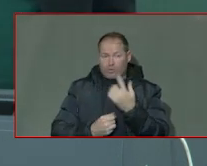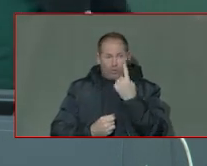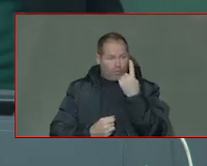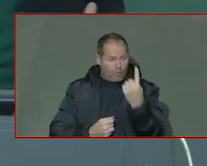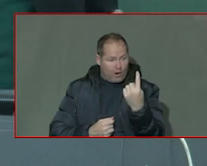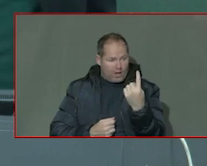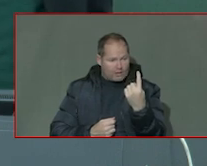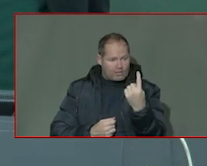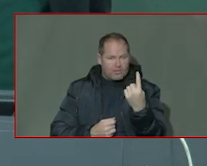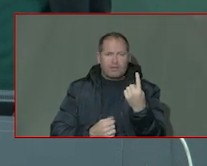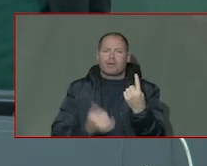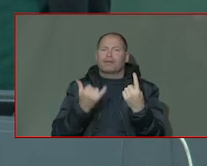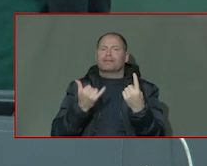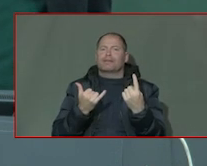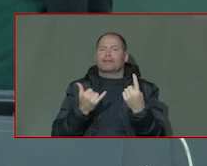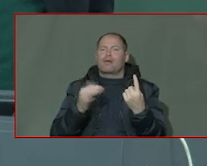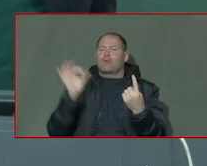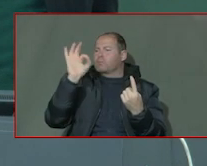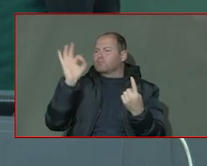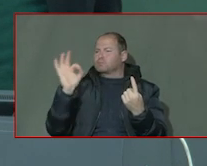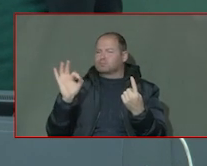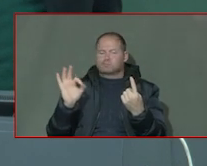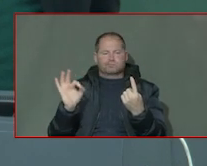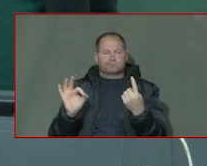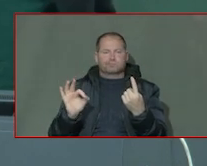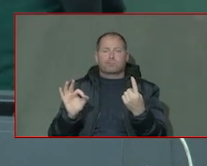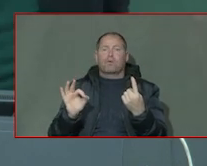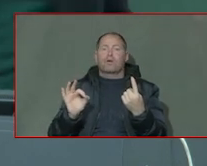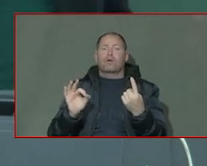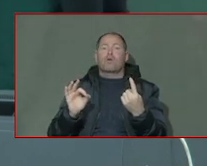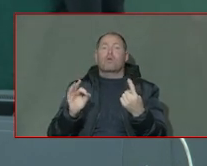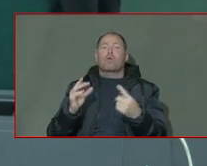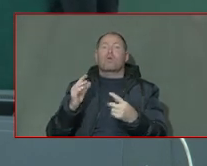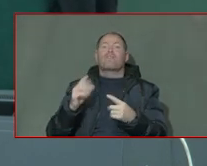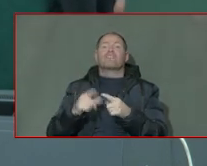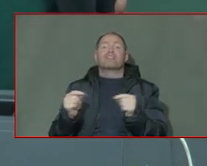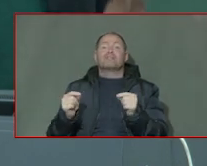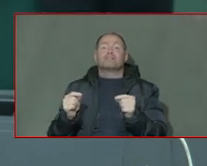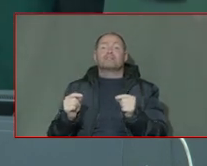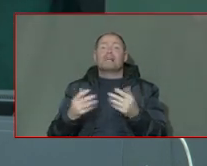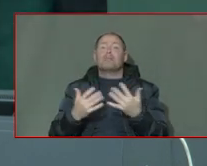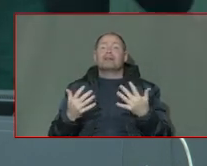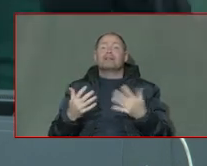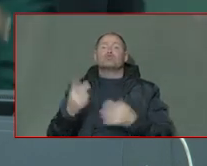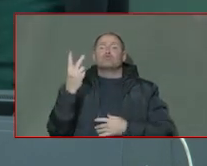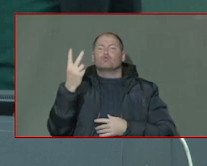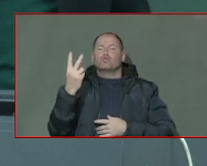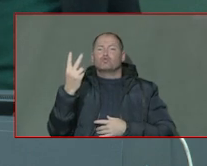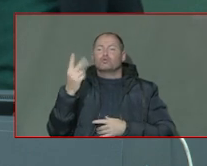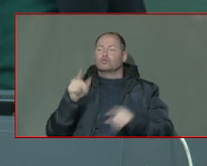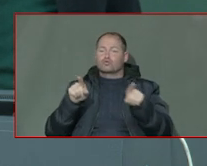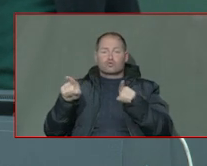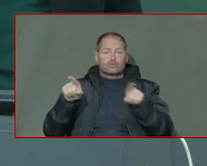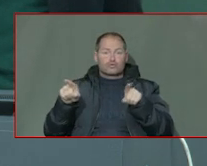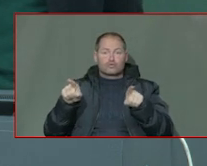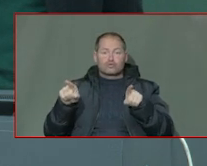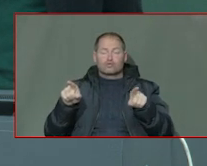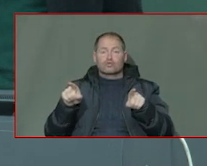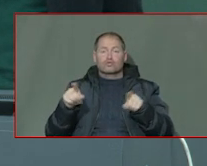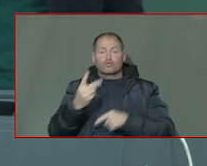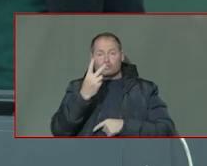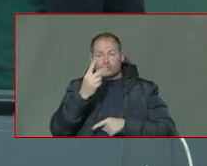molecule, how many molecules will be present at the end? 2, and they must be identical to the original